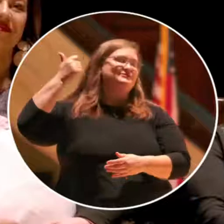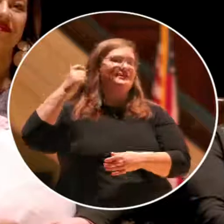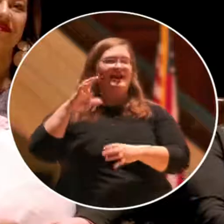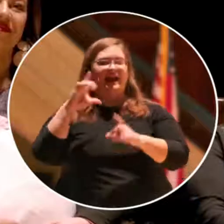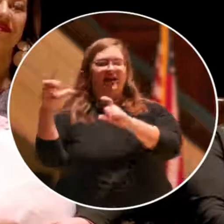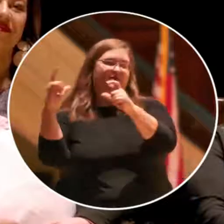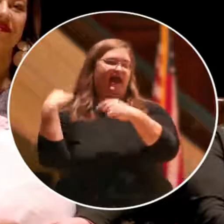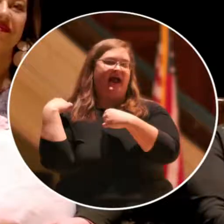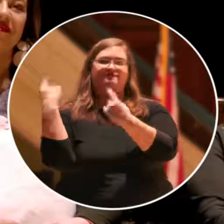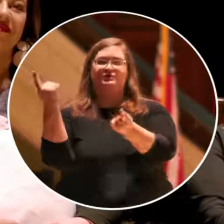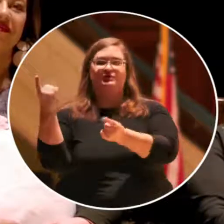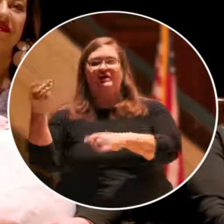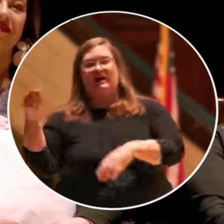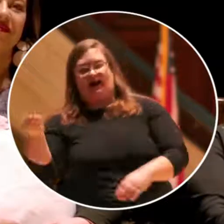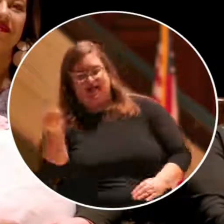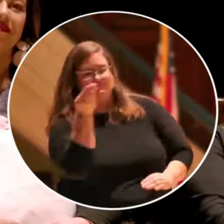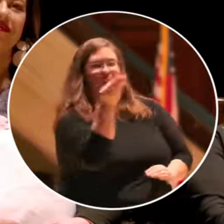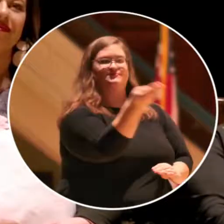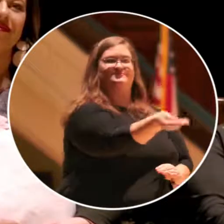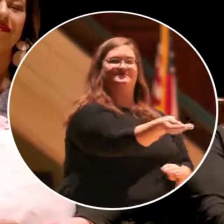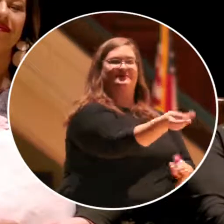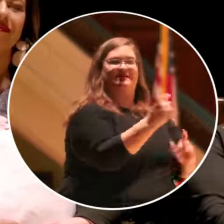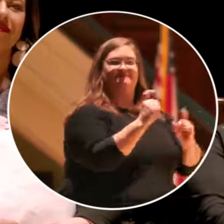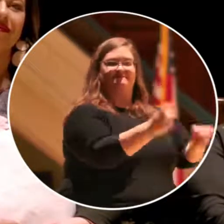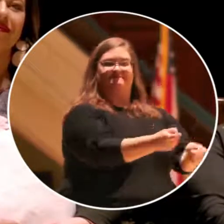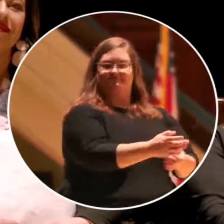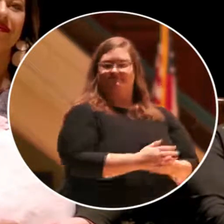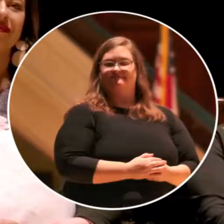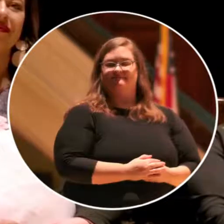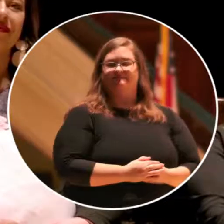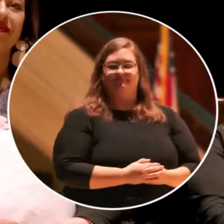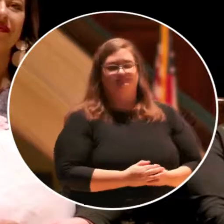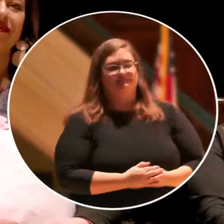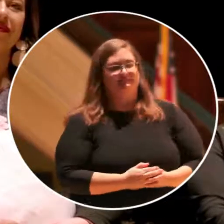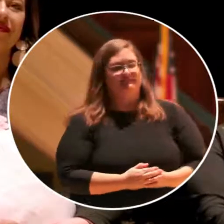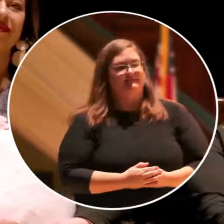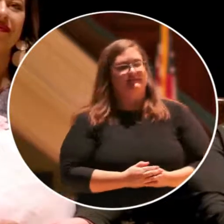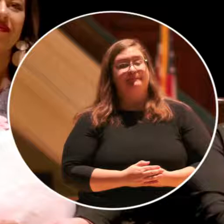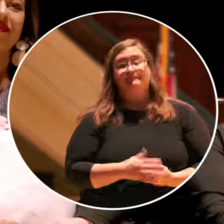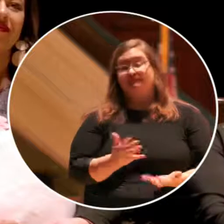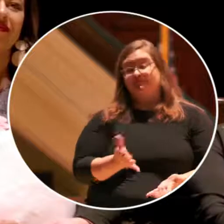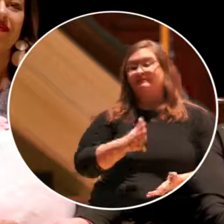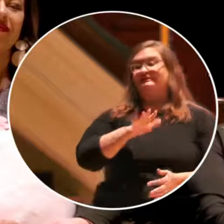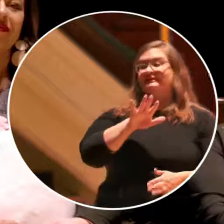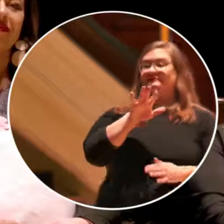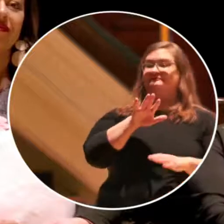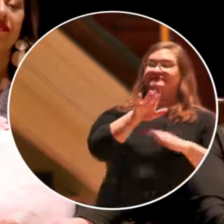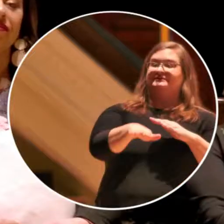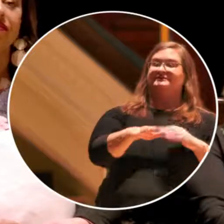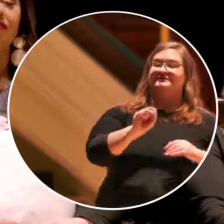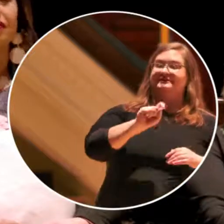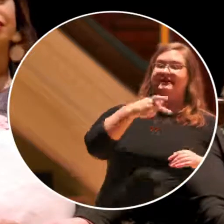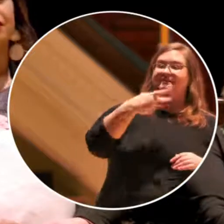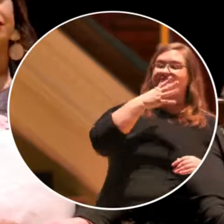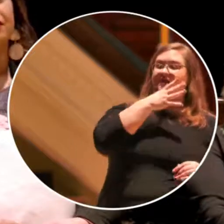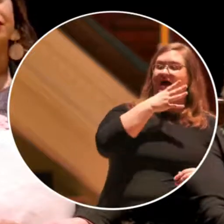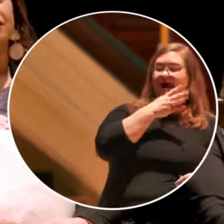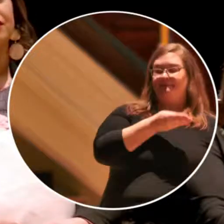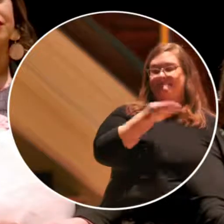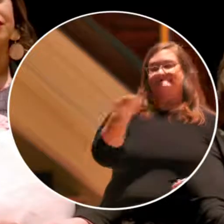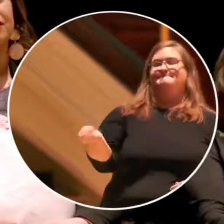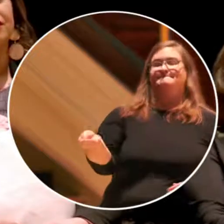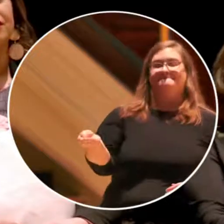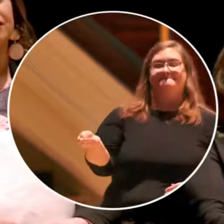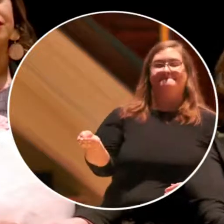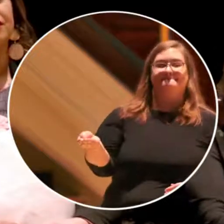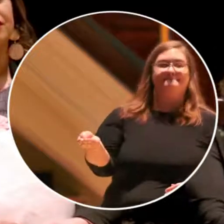made, and offered it to me. And my stepmother gave me the best piece of advice ever, which I believe was an observation